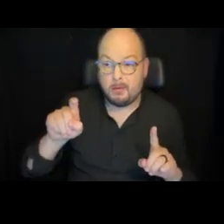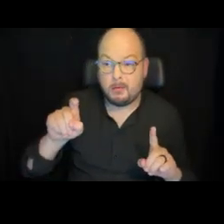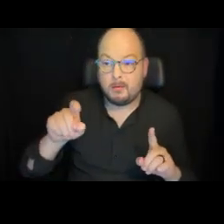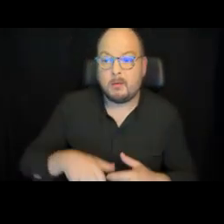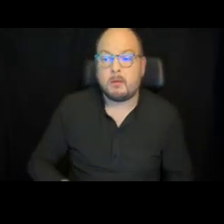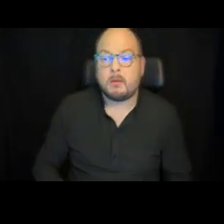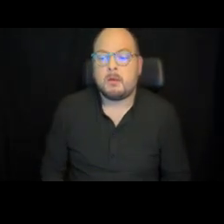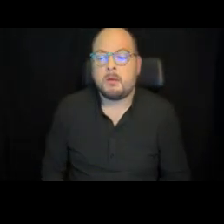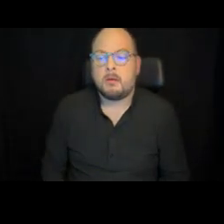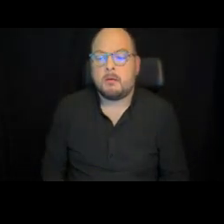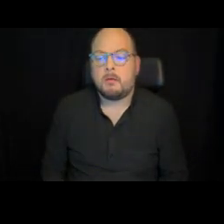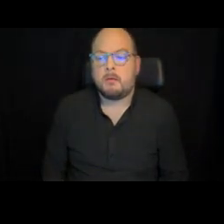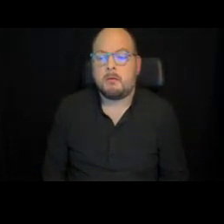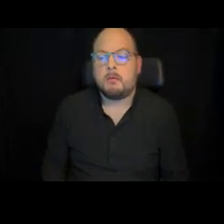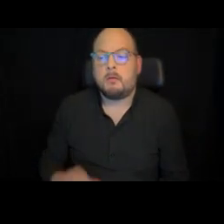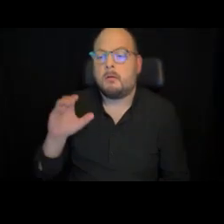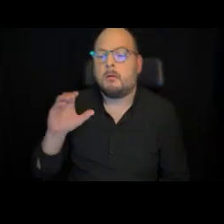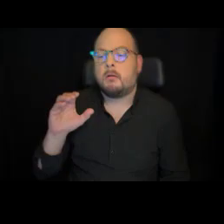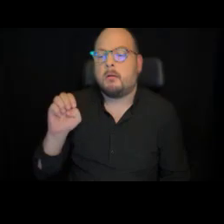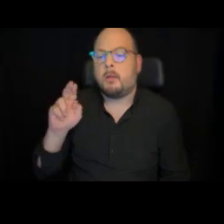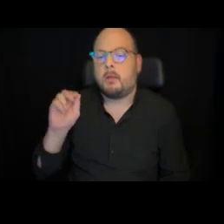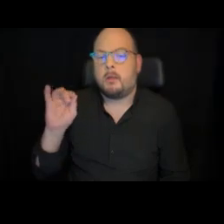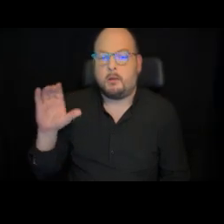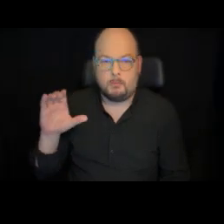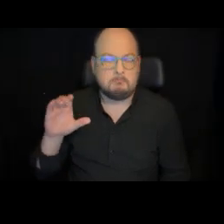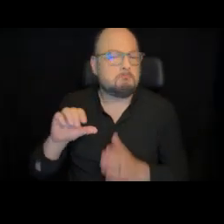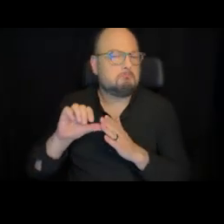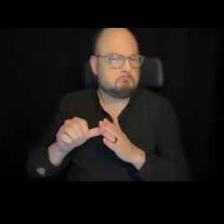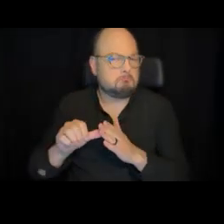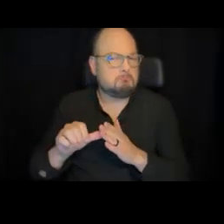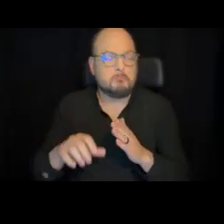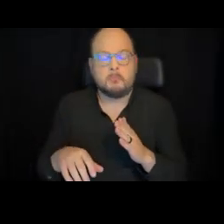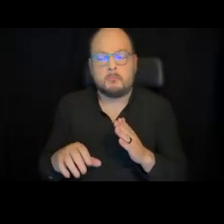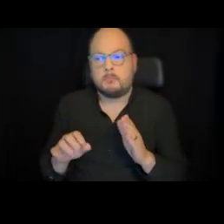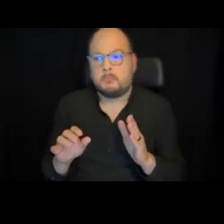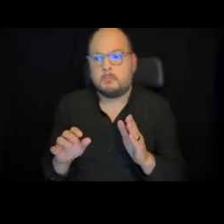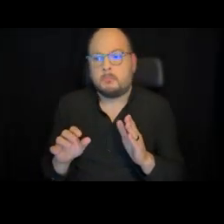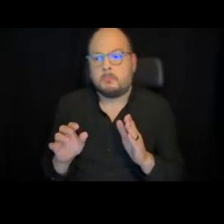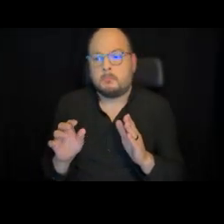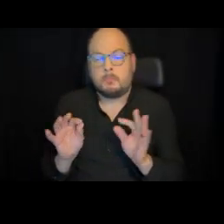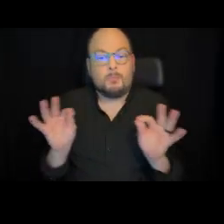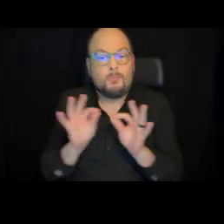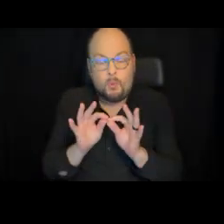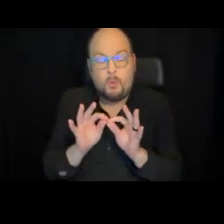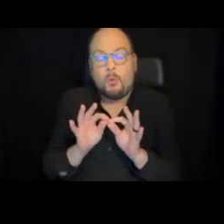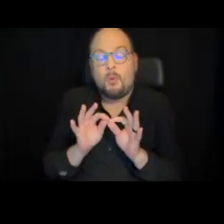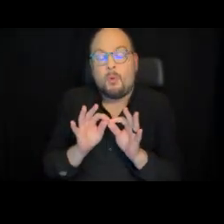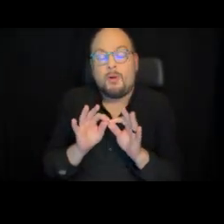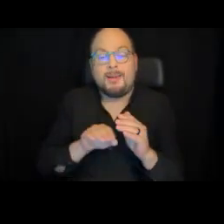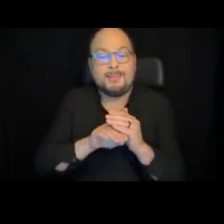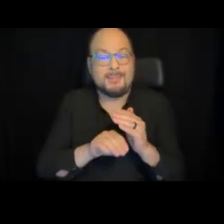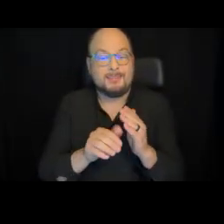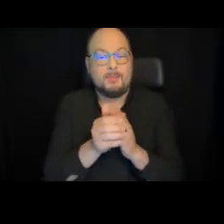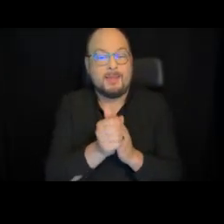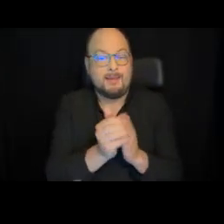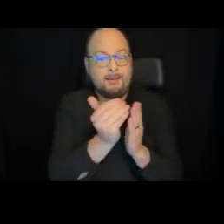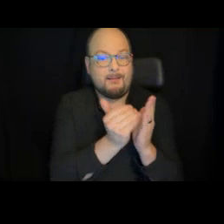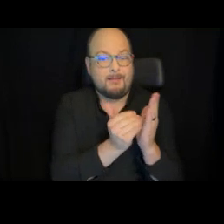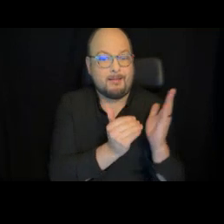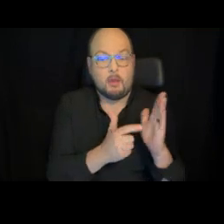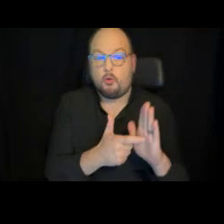It is important to emphasize that the Fair Housing Accessibility Guidelines do not require work